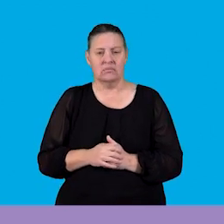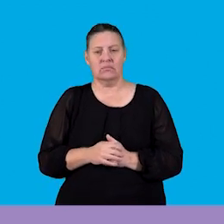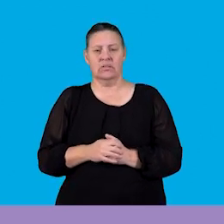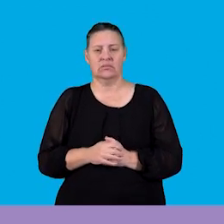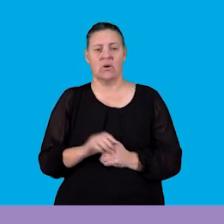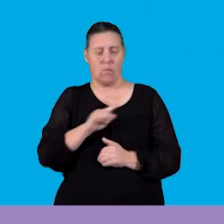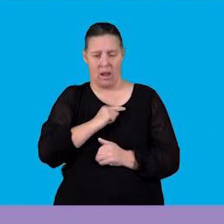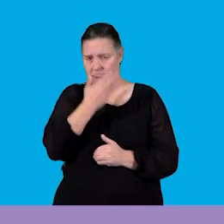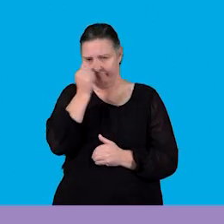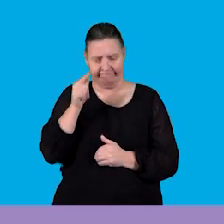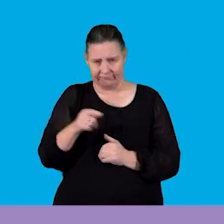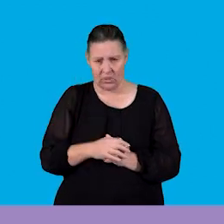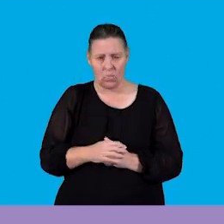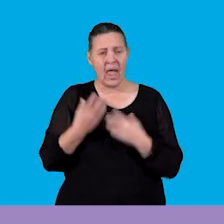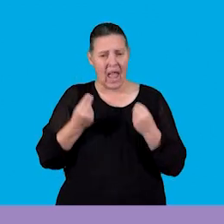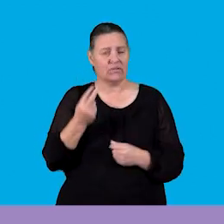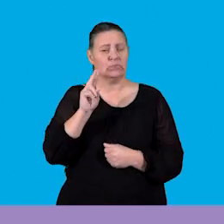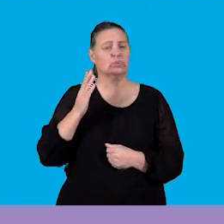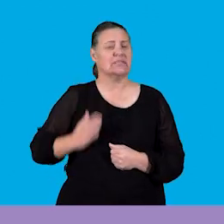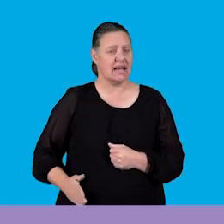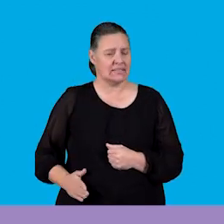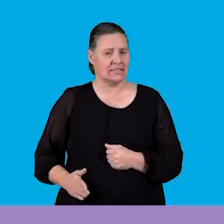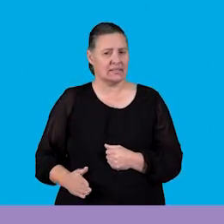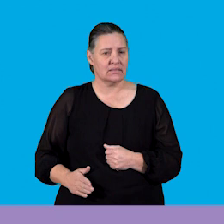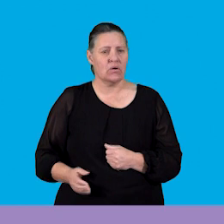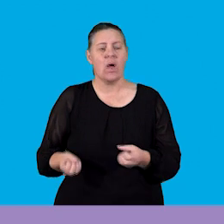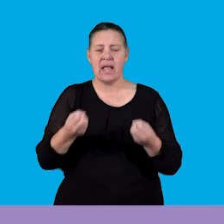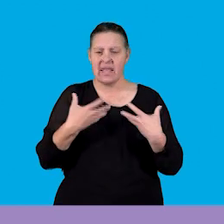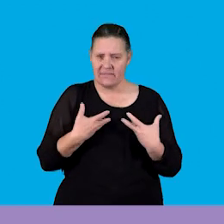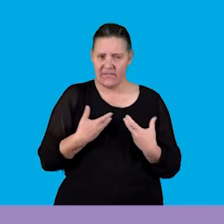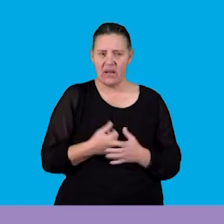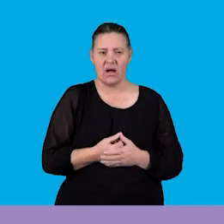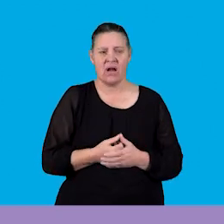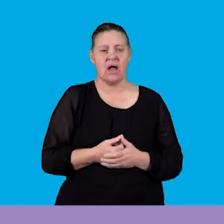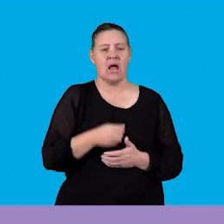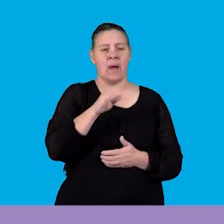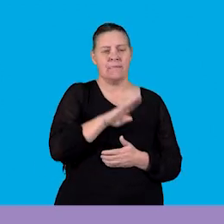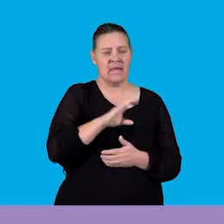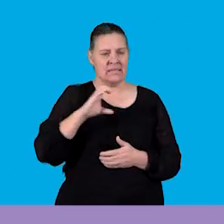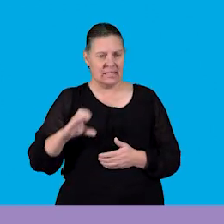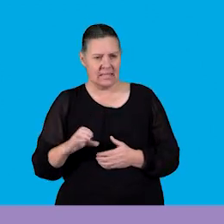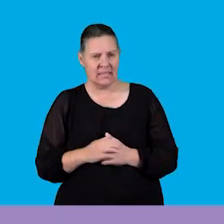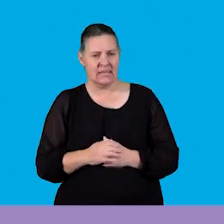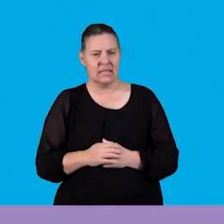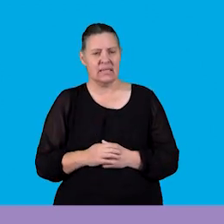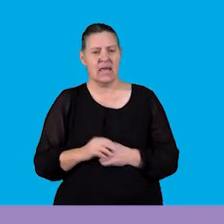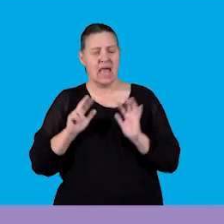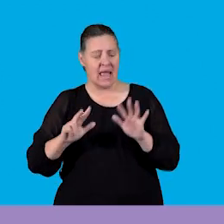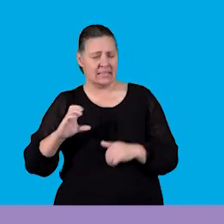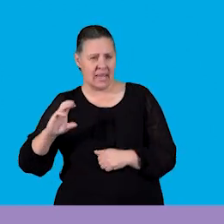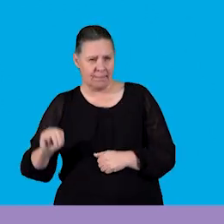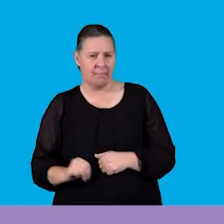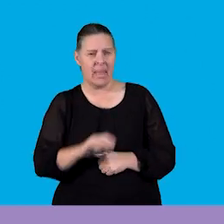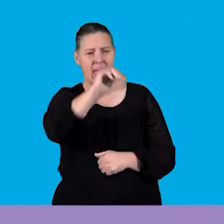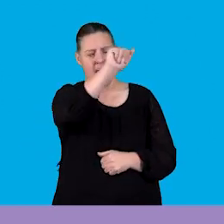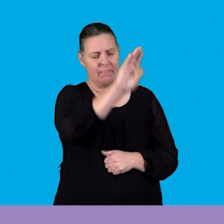the sides that are unknown. And since as well we have two sides here, we were given AB, which is 6 centimeters,